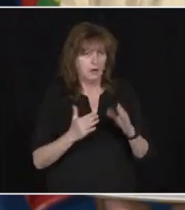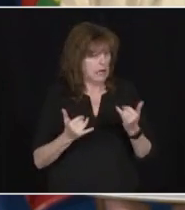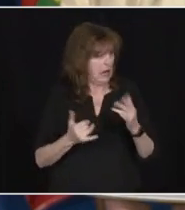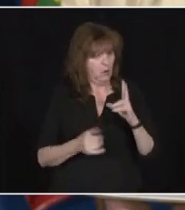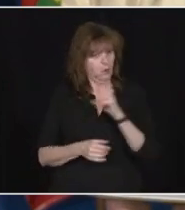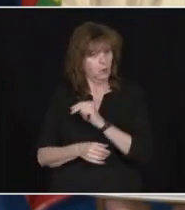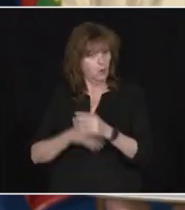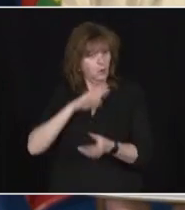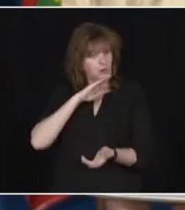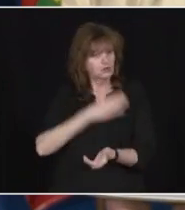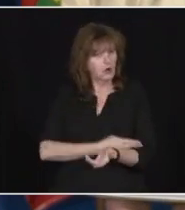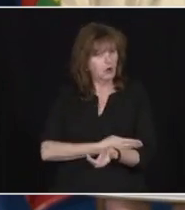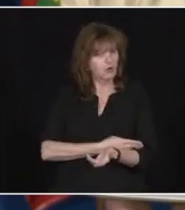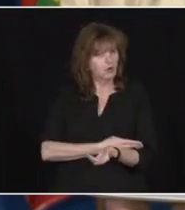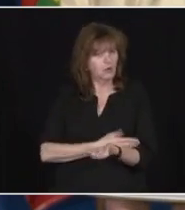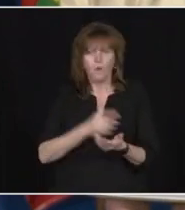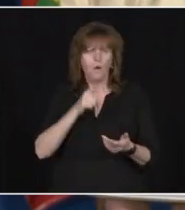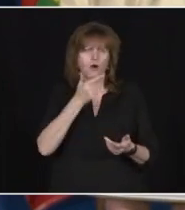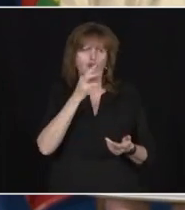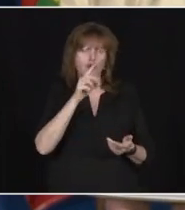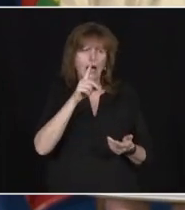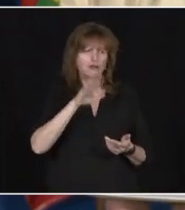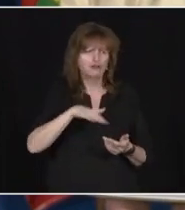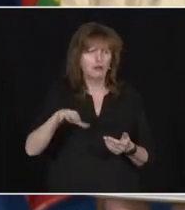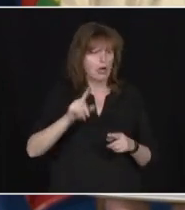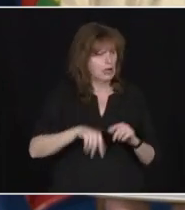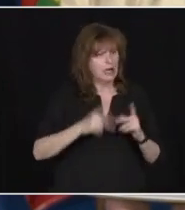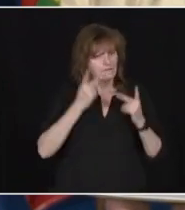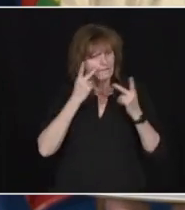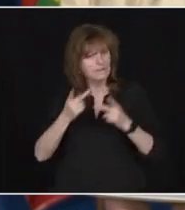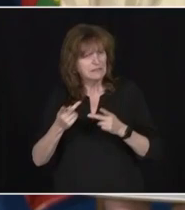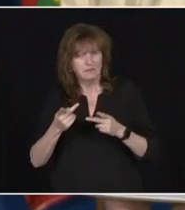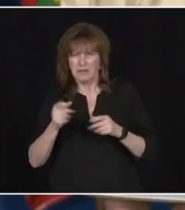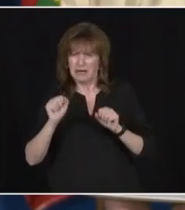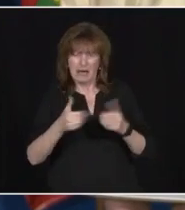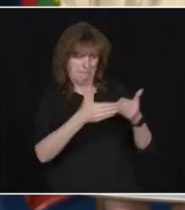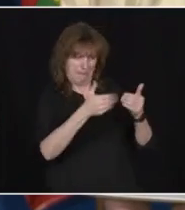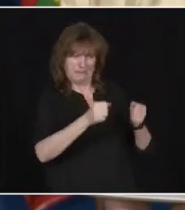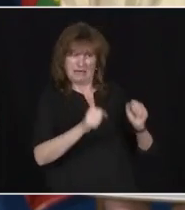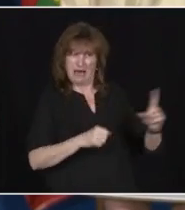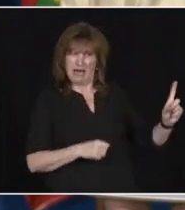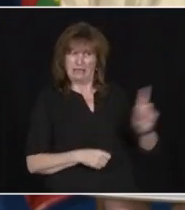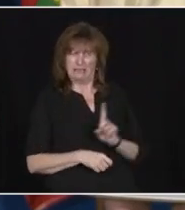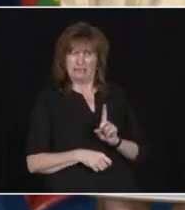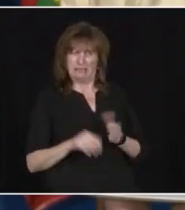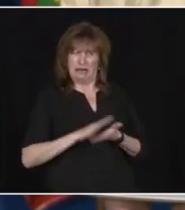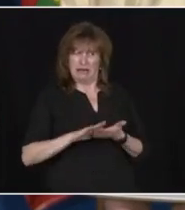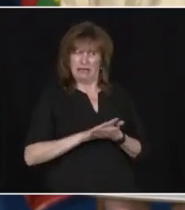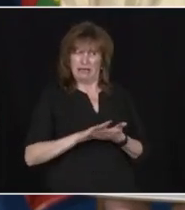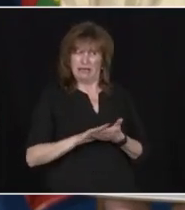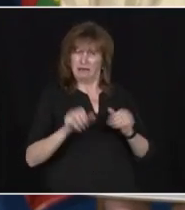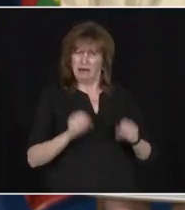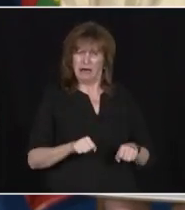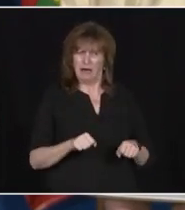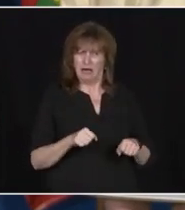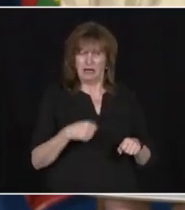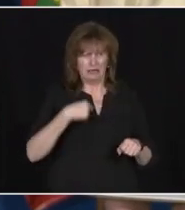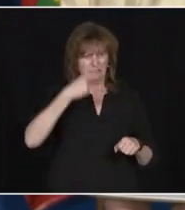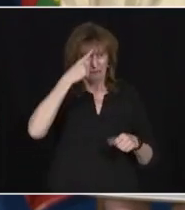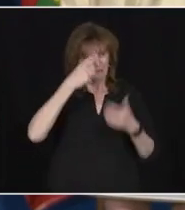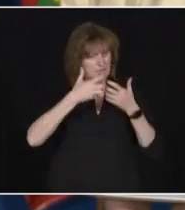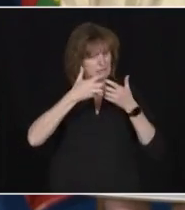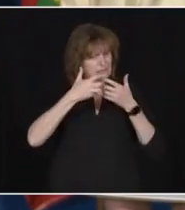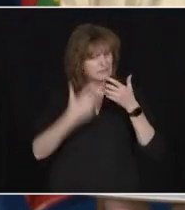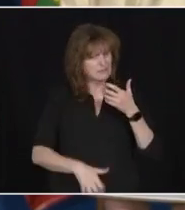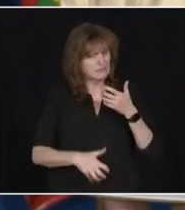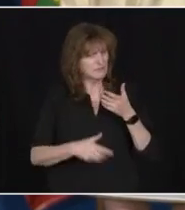grandkids come over to visit? So if you could provide some direction on this, if some of these professional services can come into the